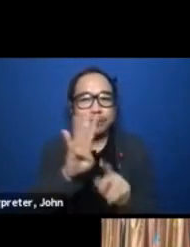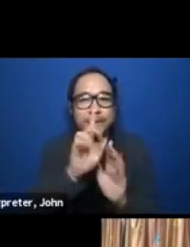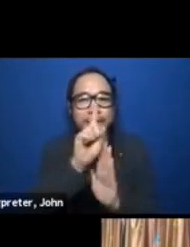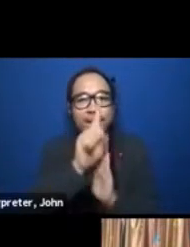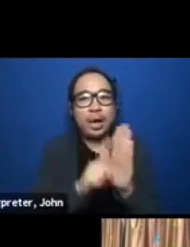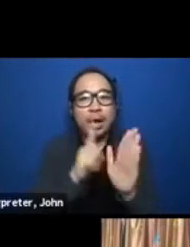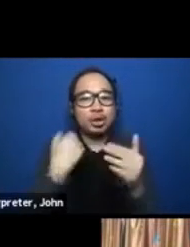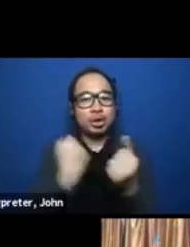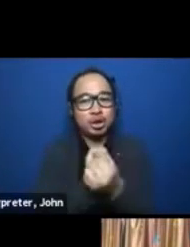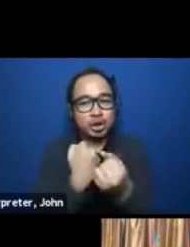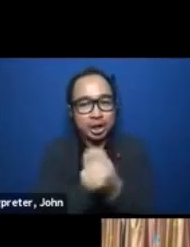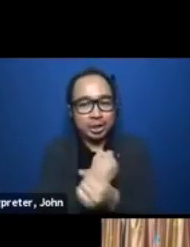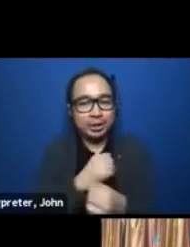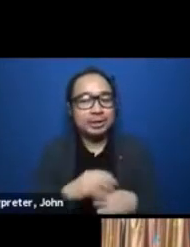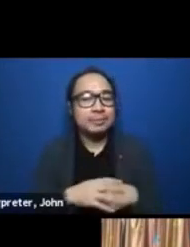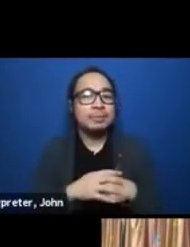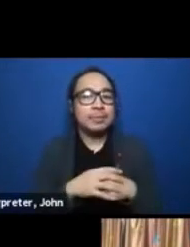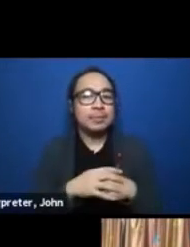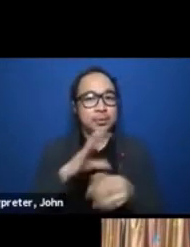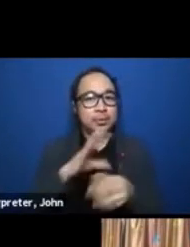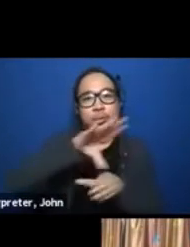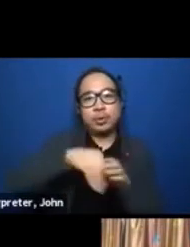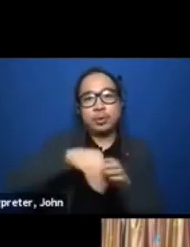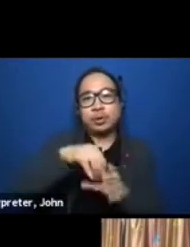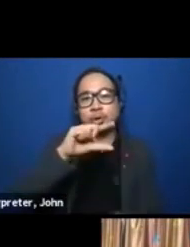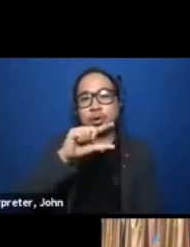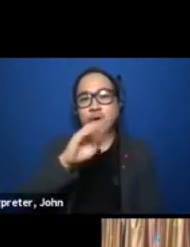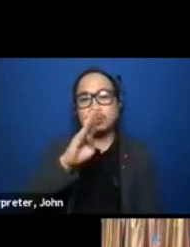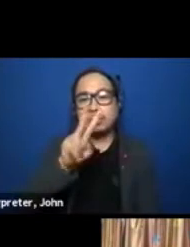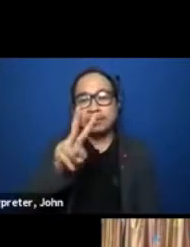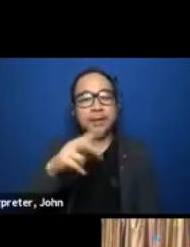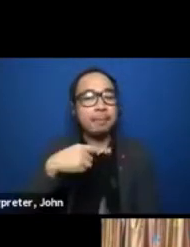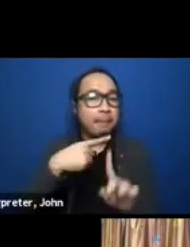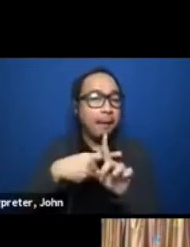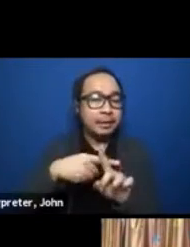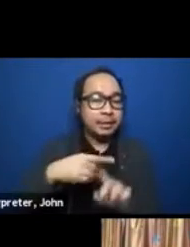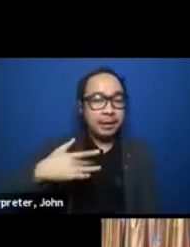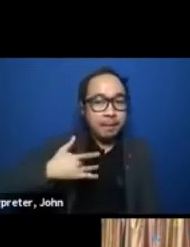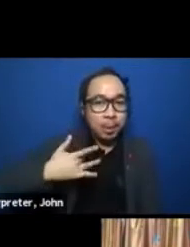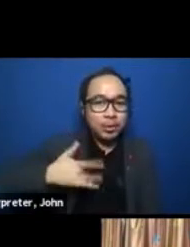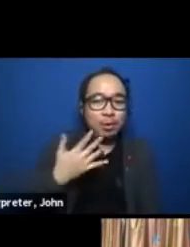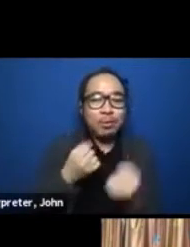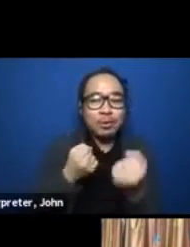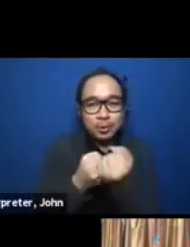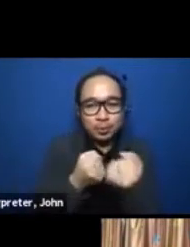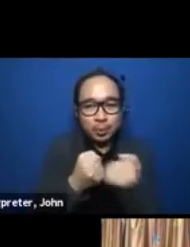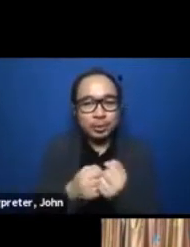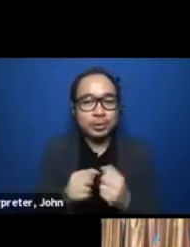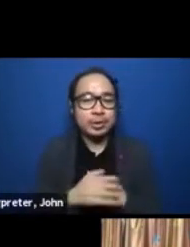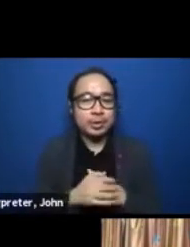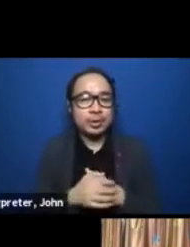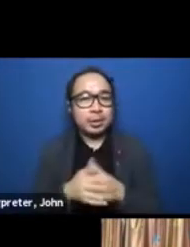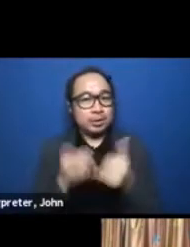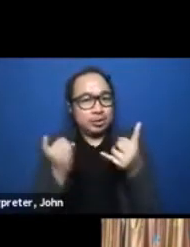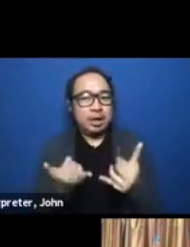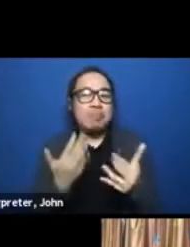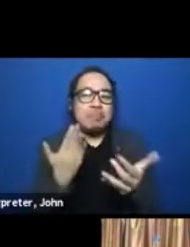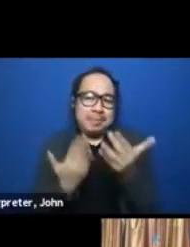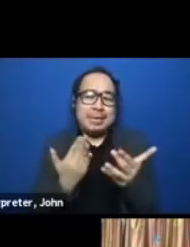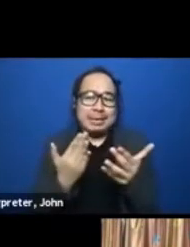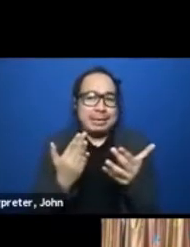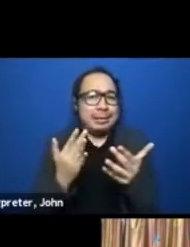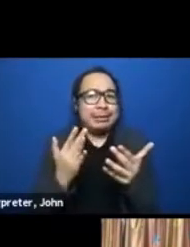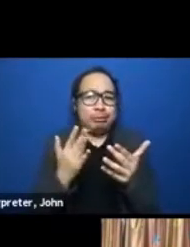challenge, including GBVs and emotional support as well. So too early to say the result, but because of